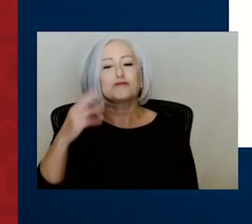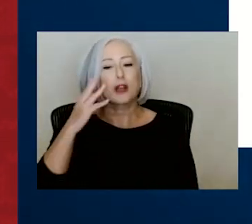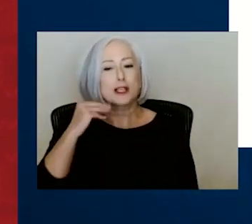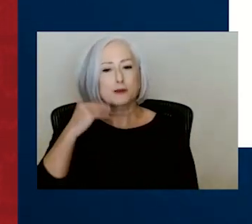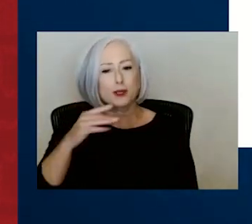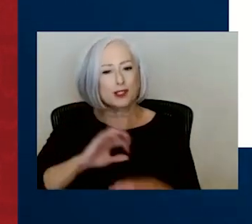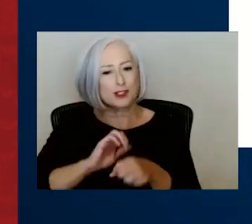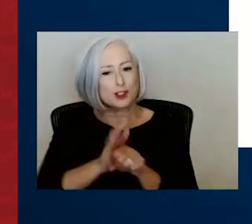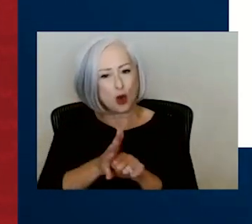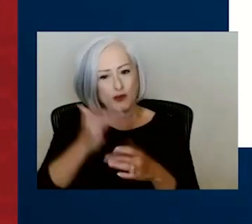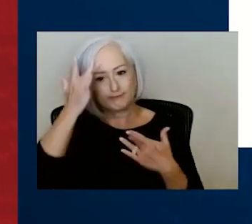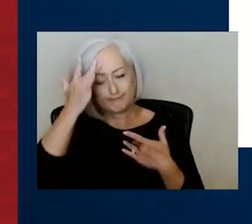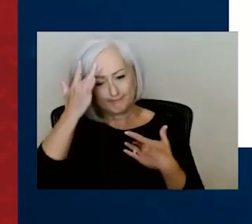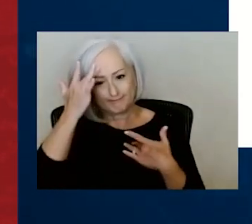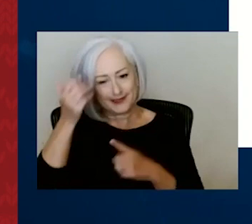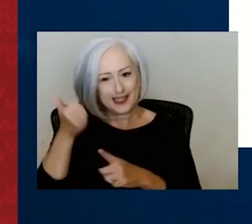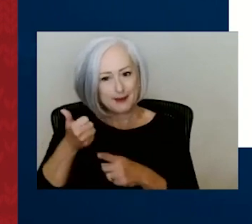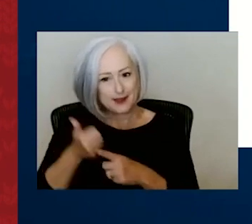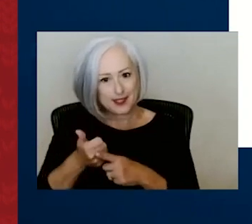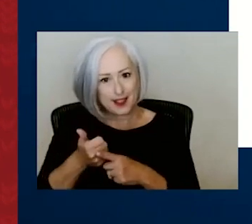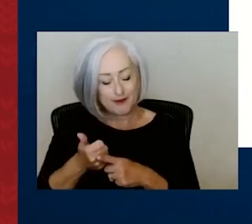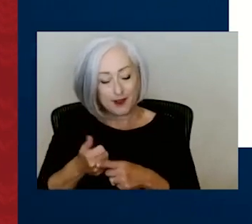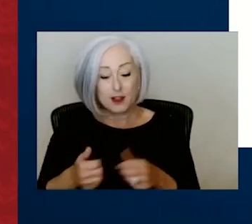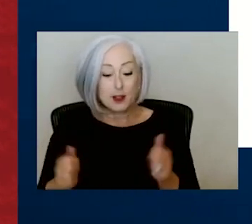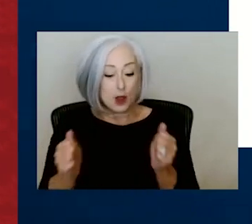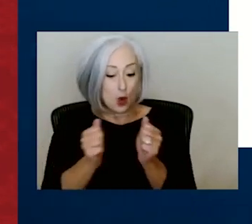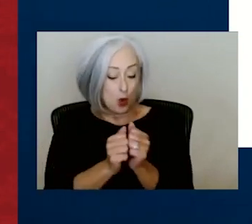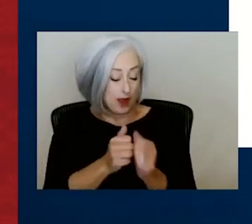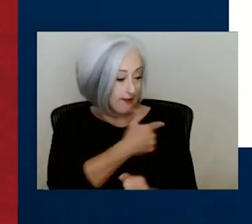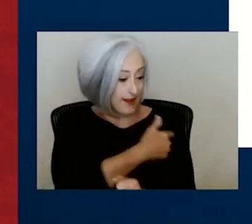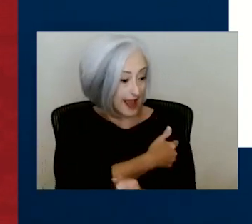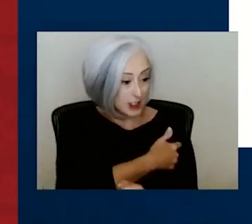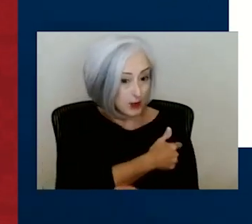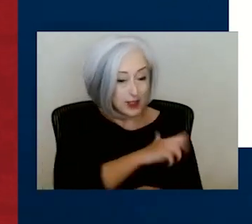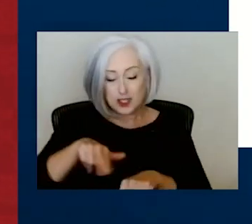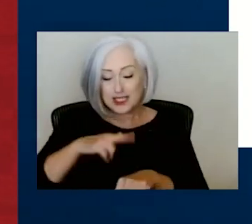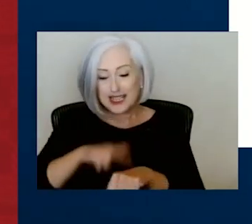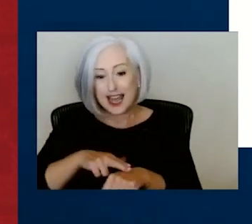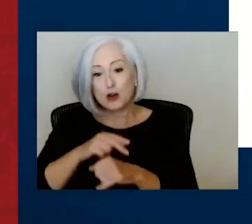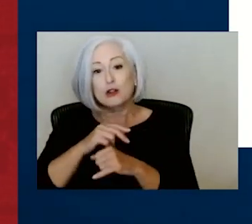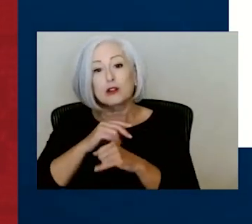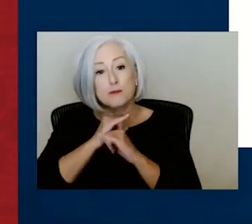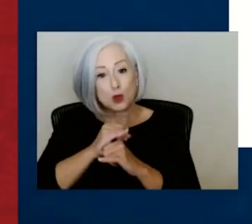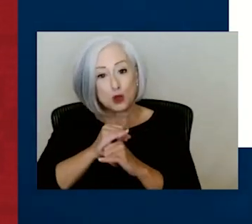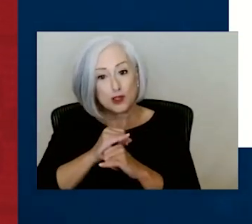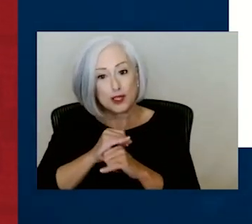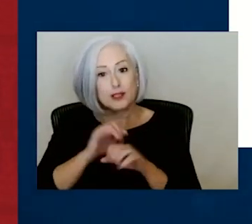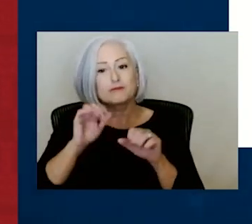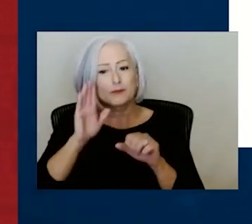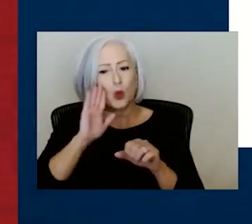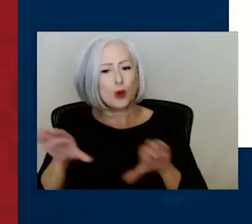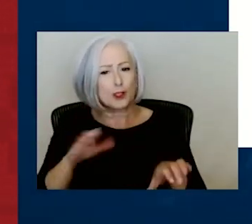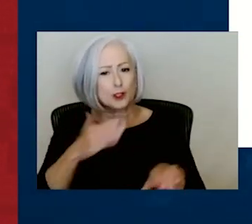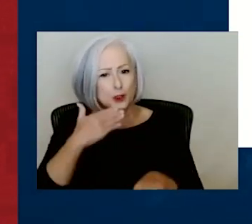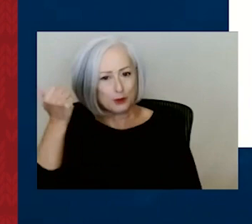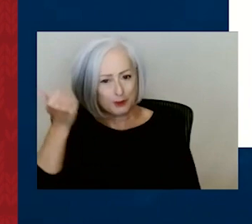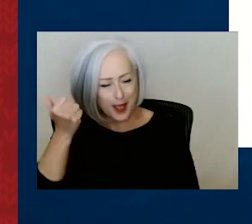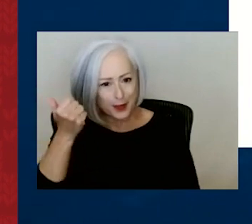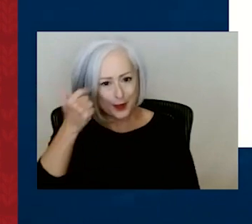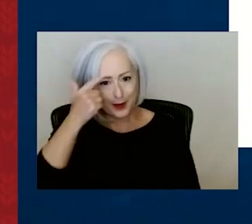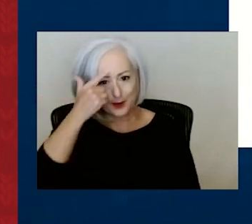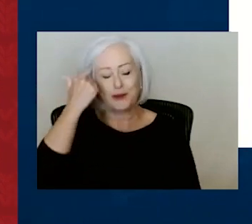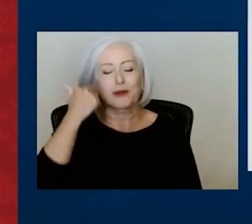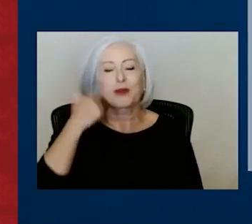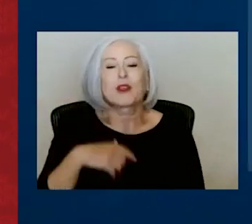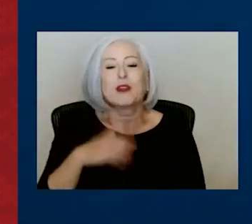put vaccination and natural immunity together, you're going to do a little bit better. I'm going to turn for discussion to my colleagues here in just a moment, but first, go to the next